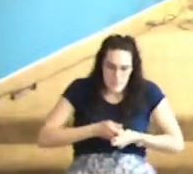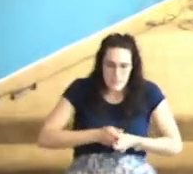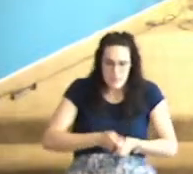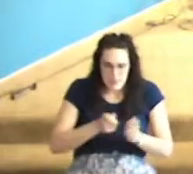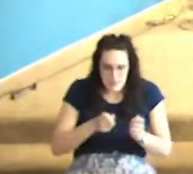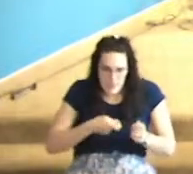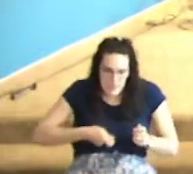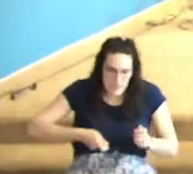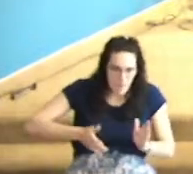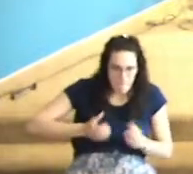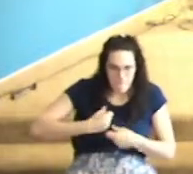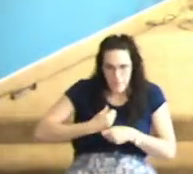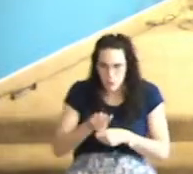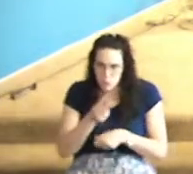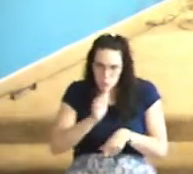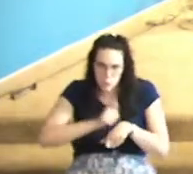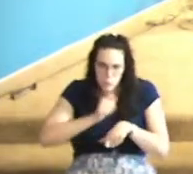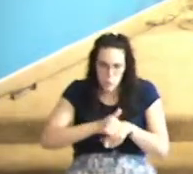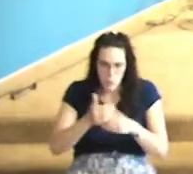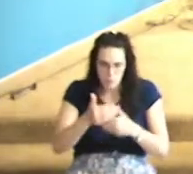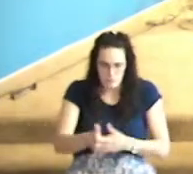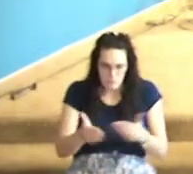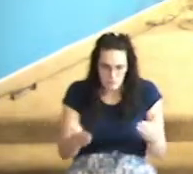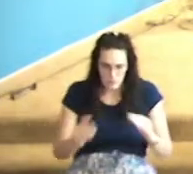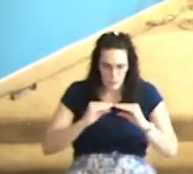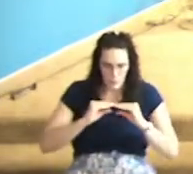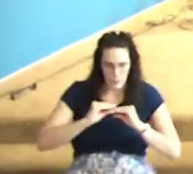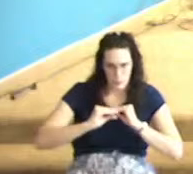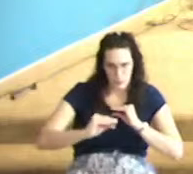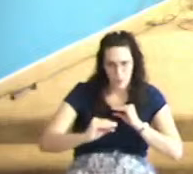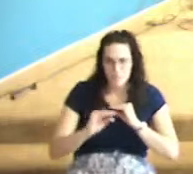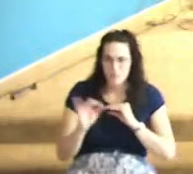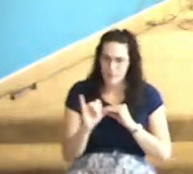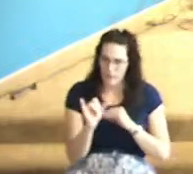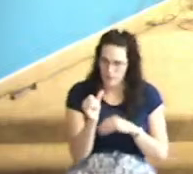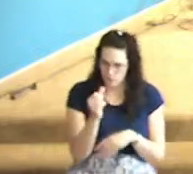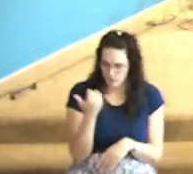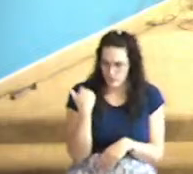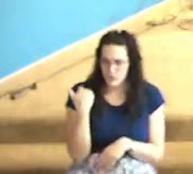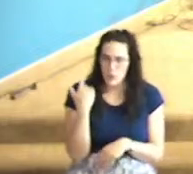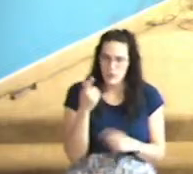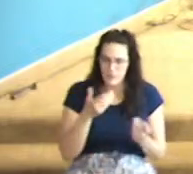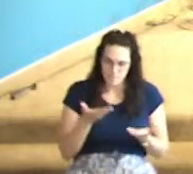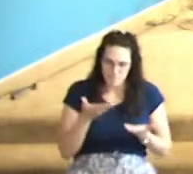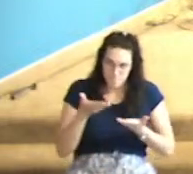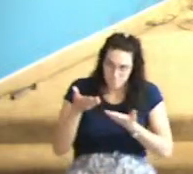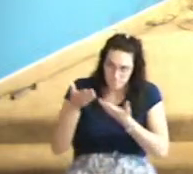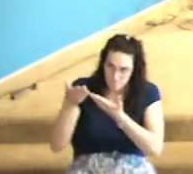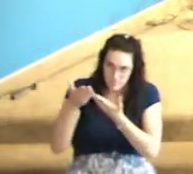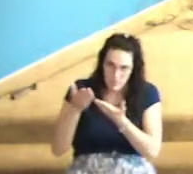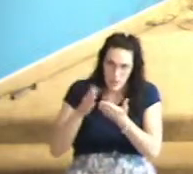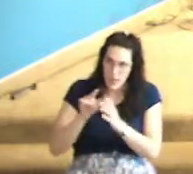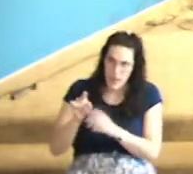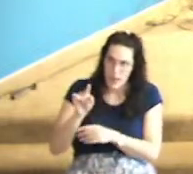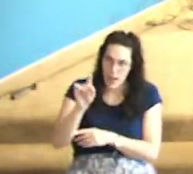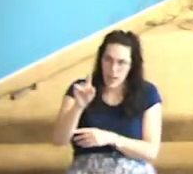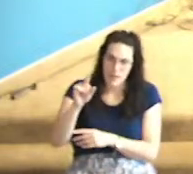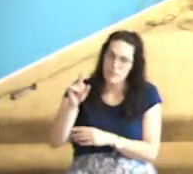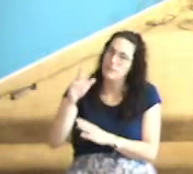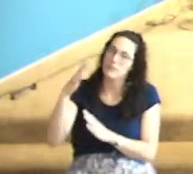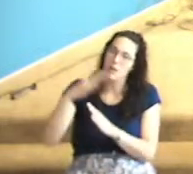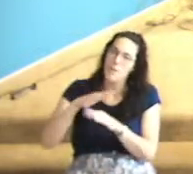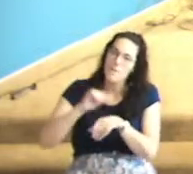ones and went up Mount Sinai early in the morning, as the Lord had commanded him. and he carried the two stone tablets in his